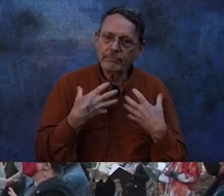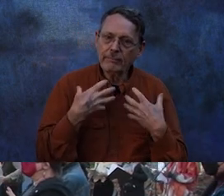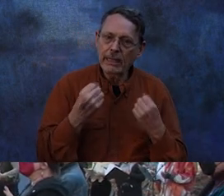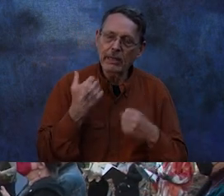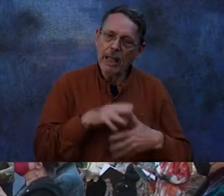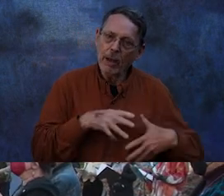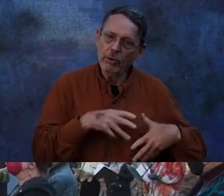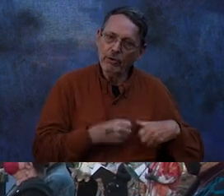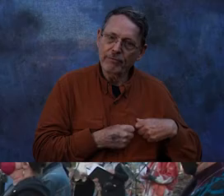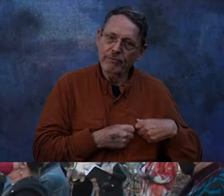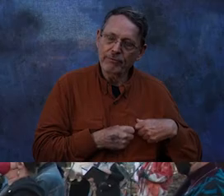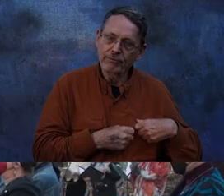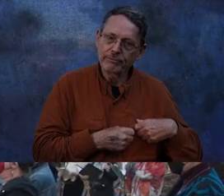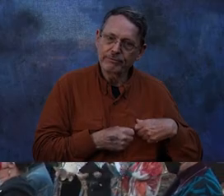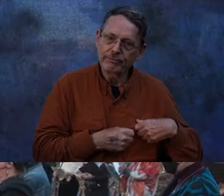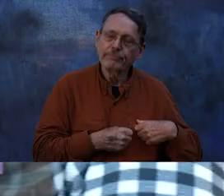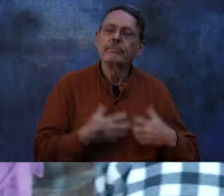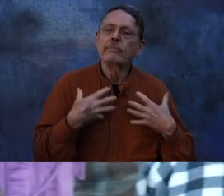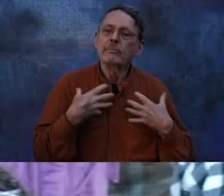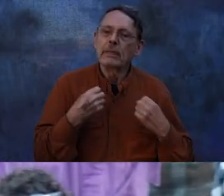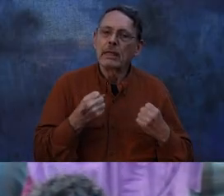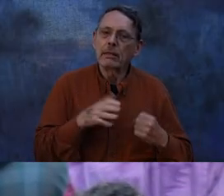healing. Healing our grief.